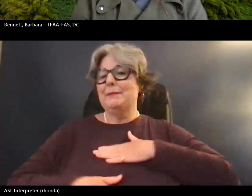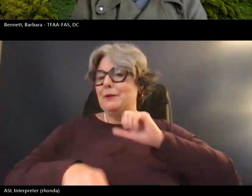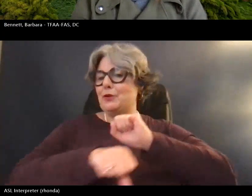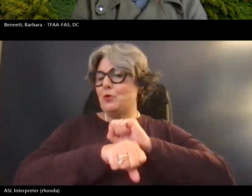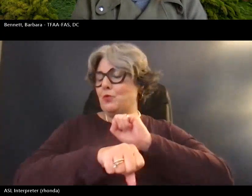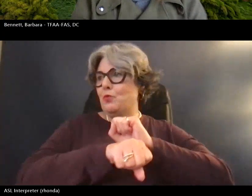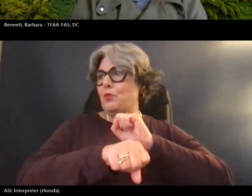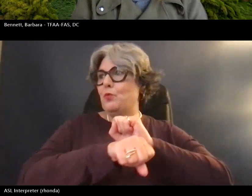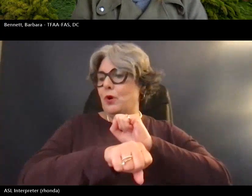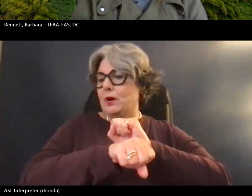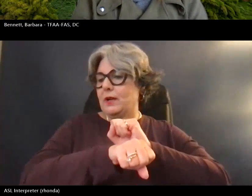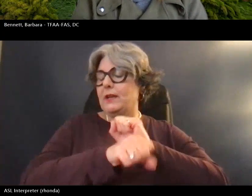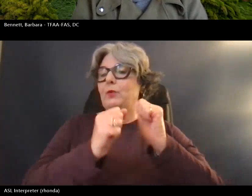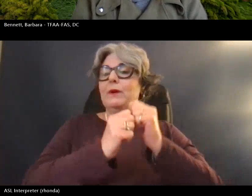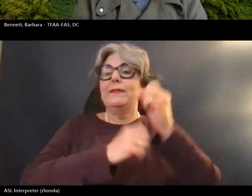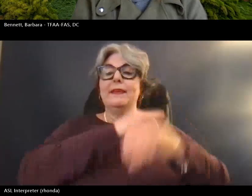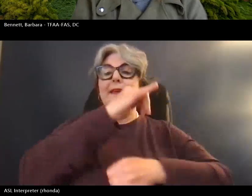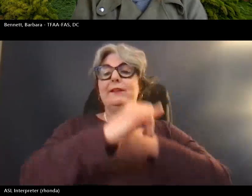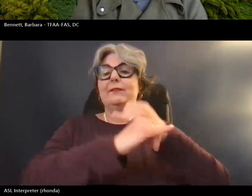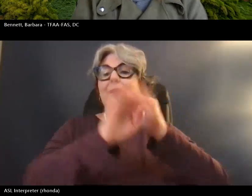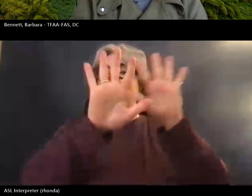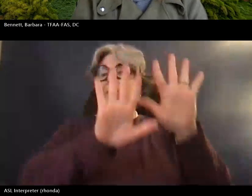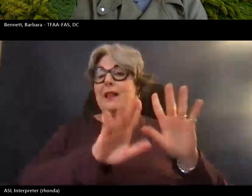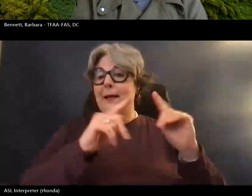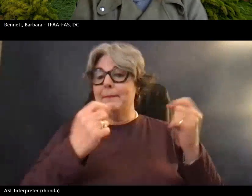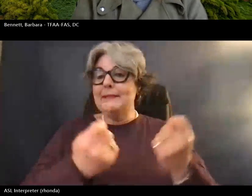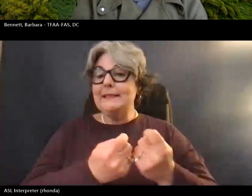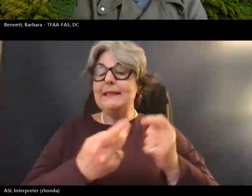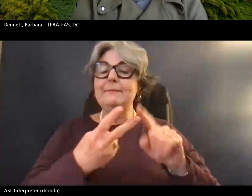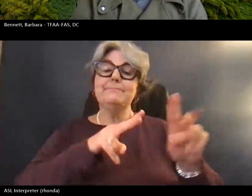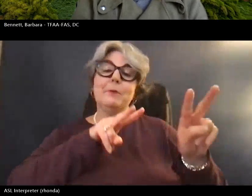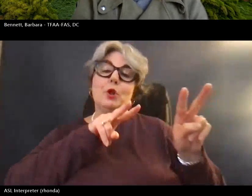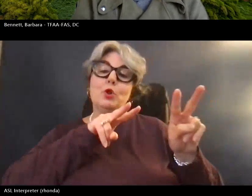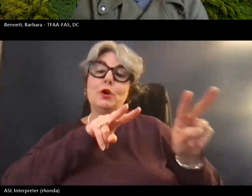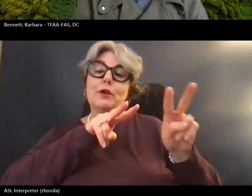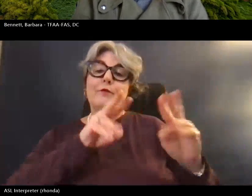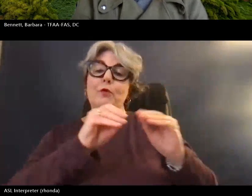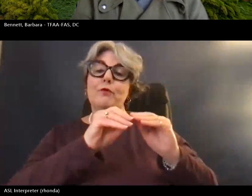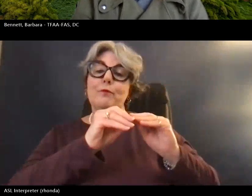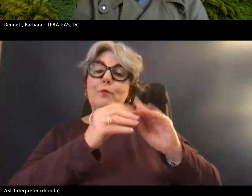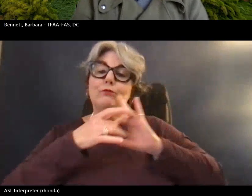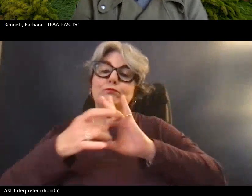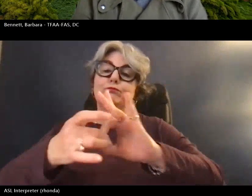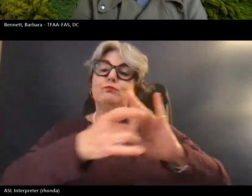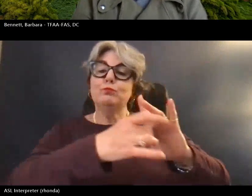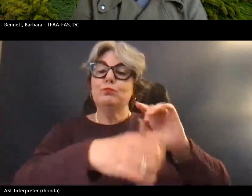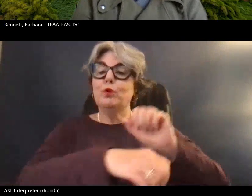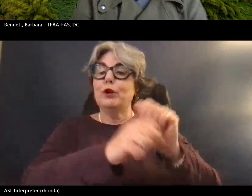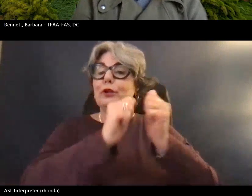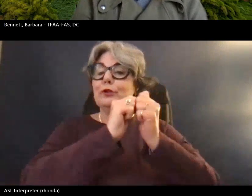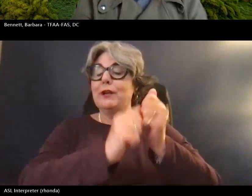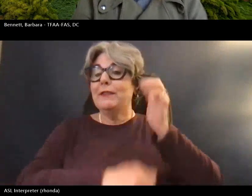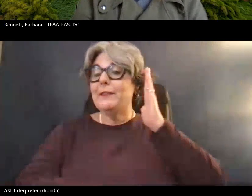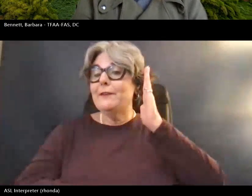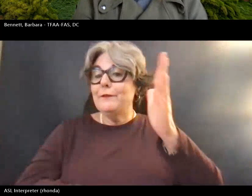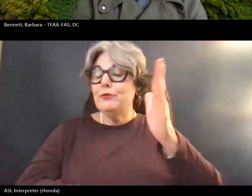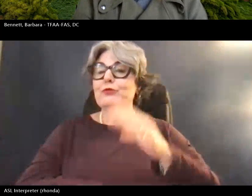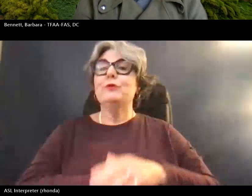the International Climate Hub team, and looking forward to more collaboration in the future. And feel